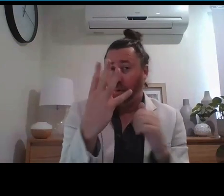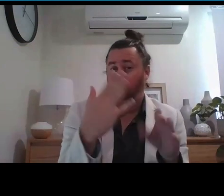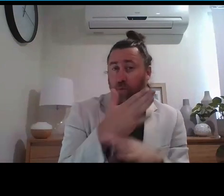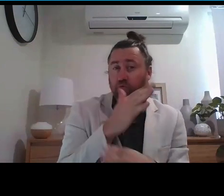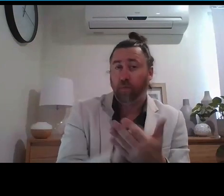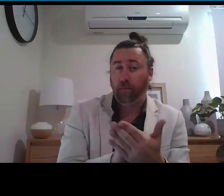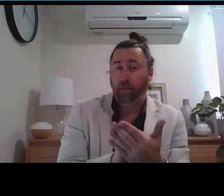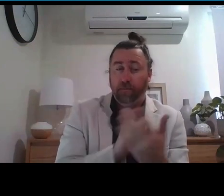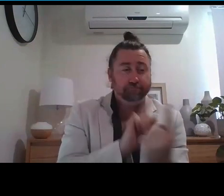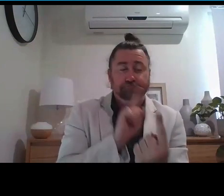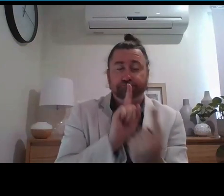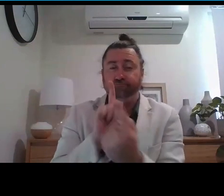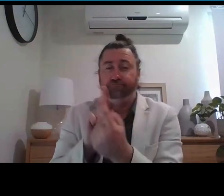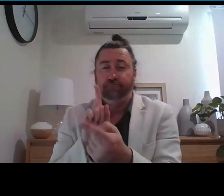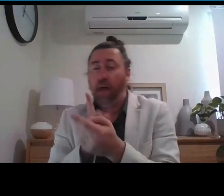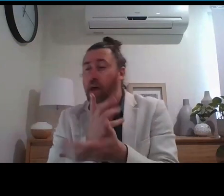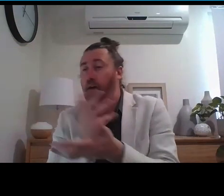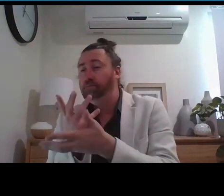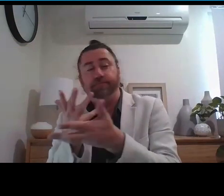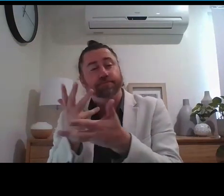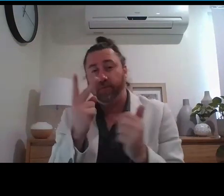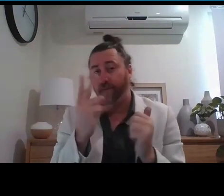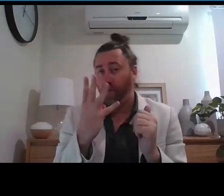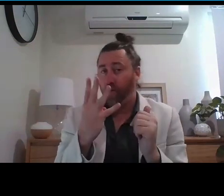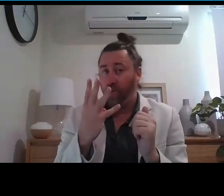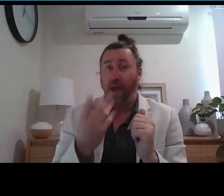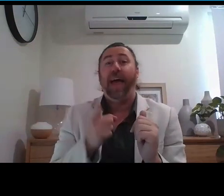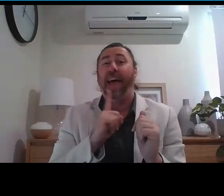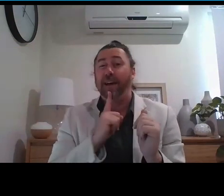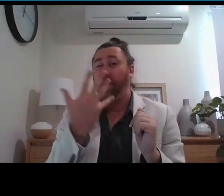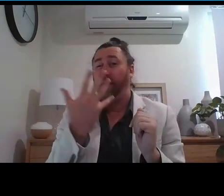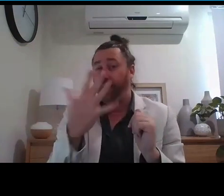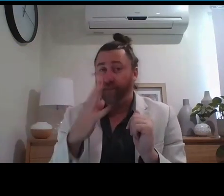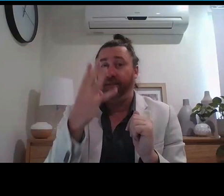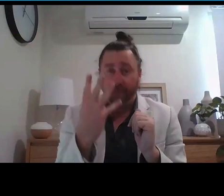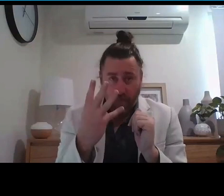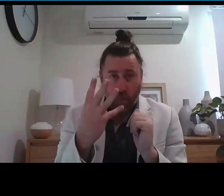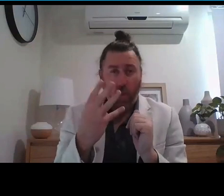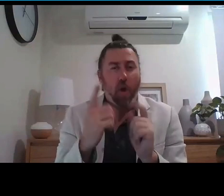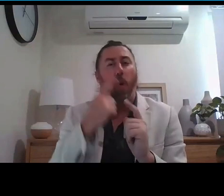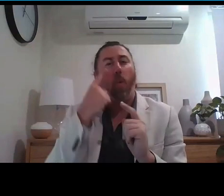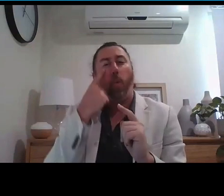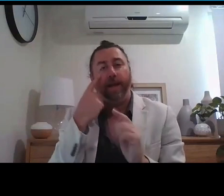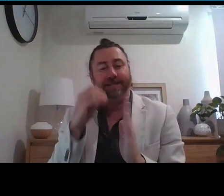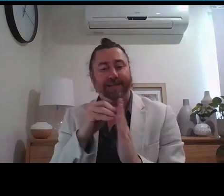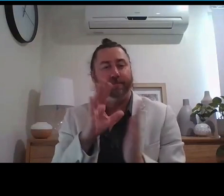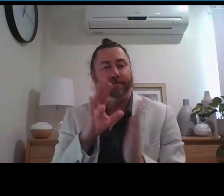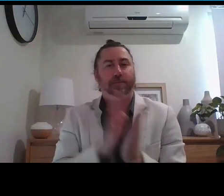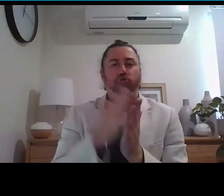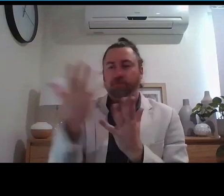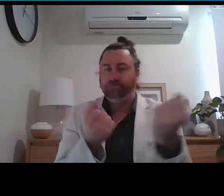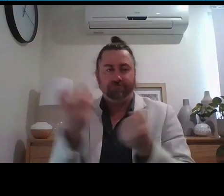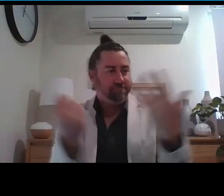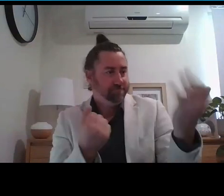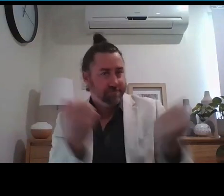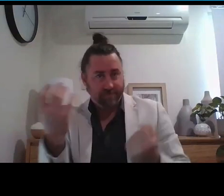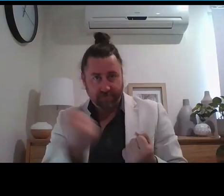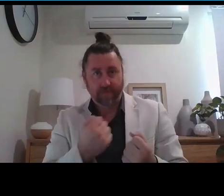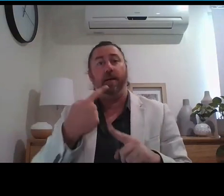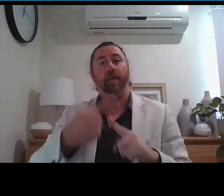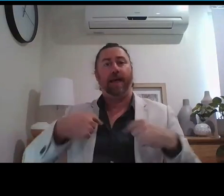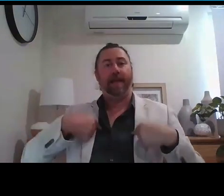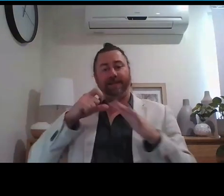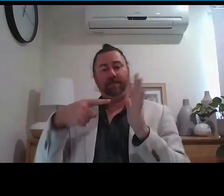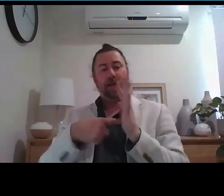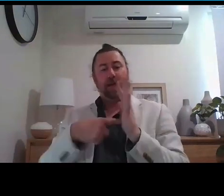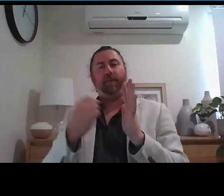aged care providers and peak bodies. We had 154 written submissions, and we also held ongoing department reference groups,